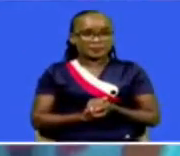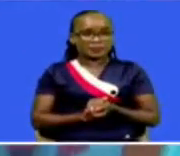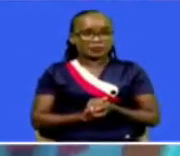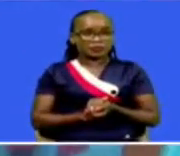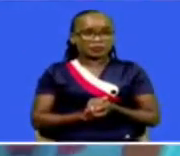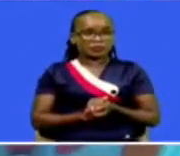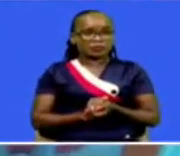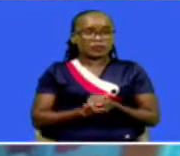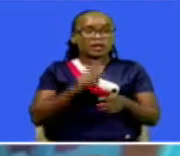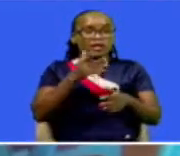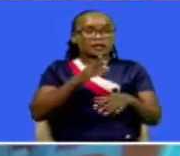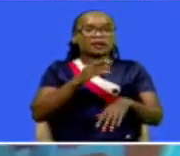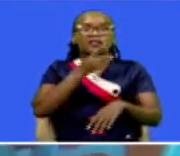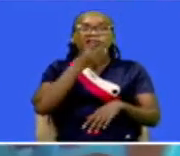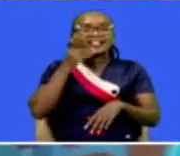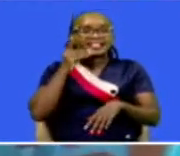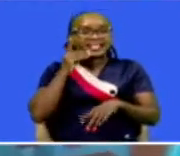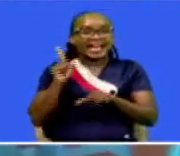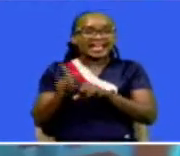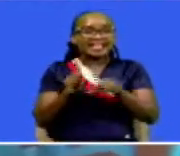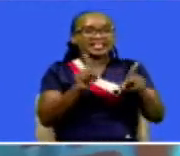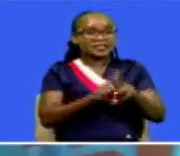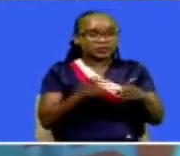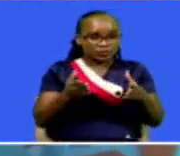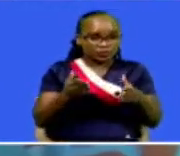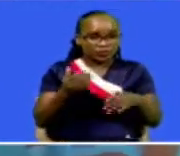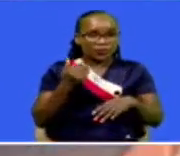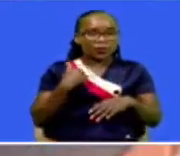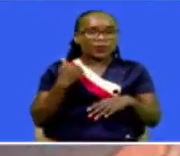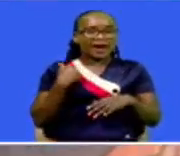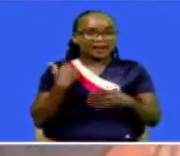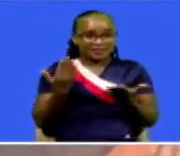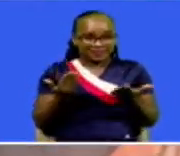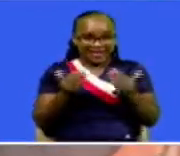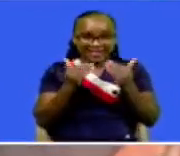In the midst of the drought, he still wears a charming face.